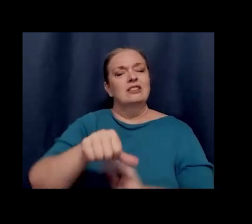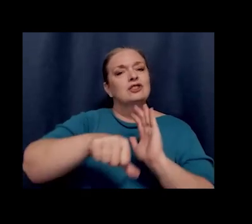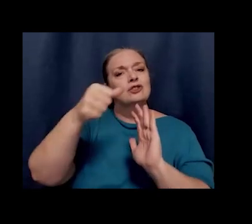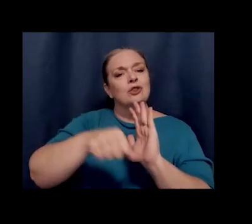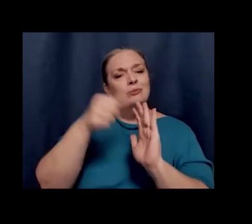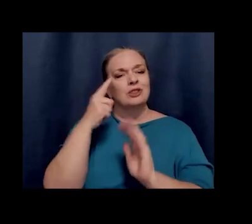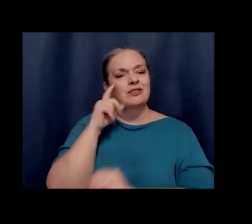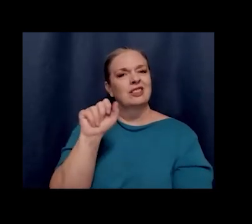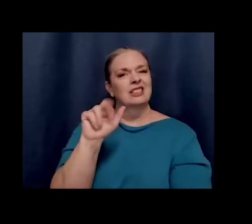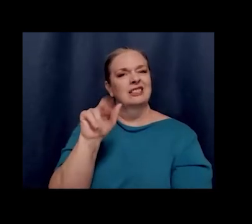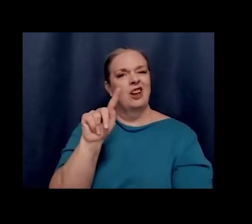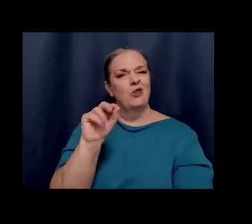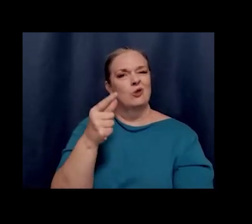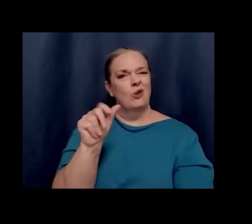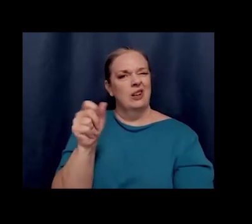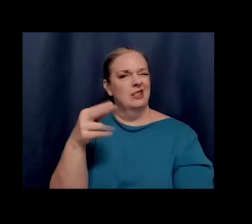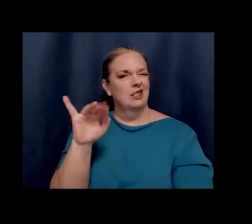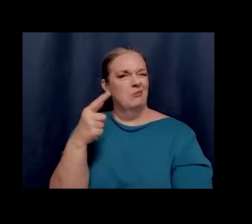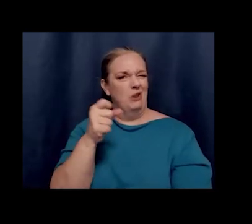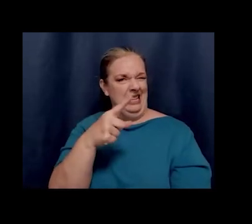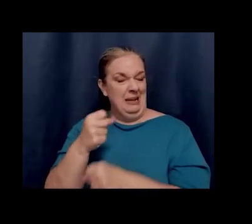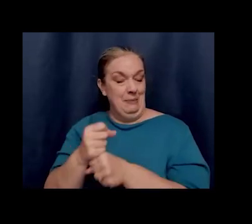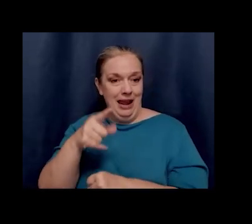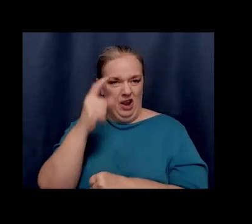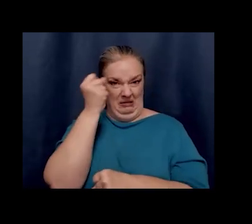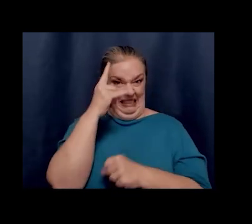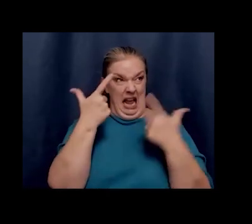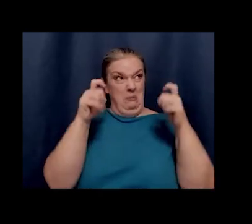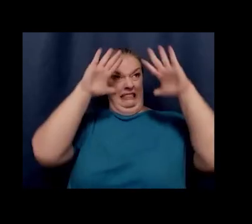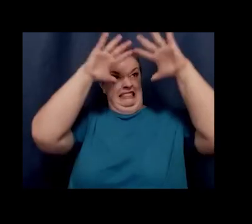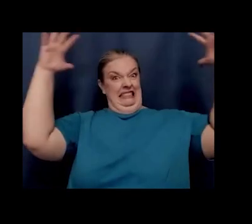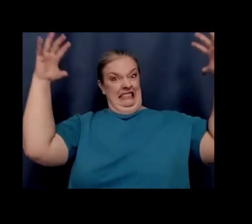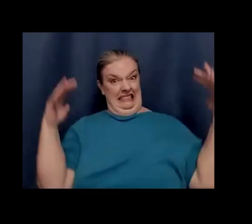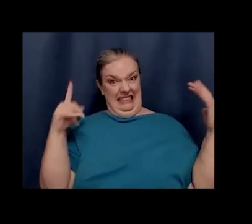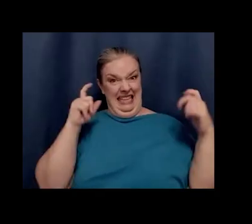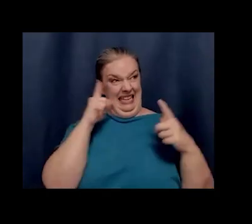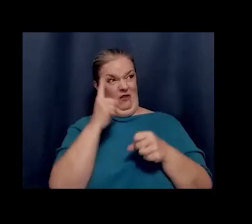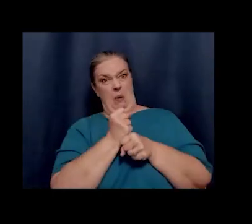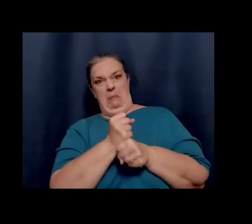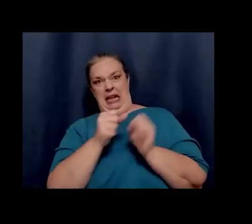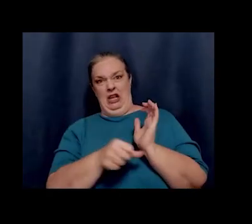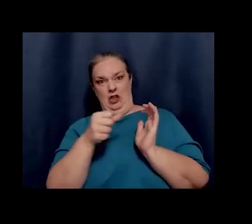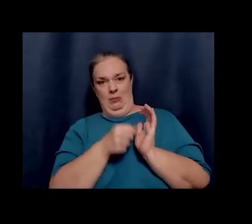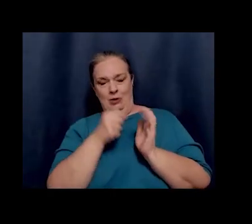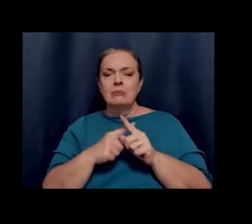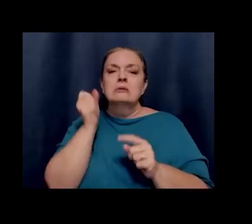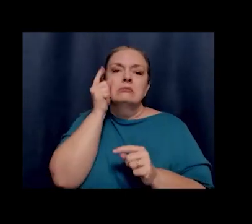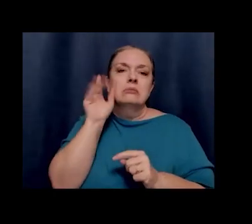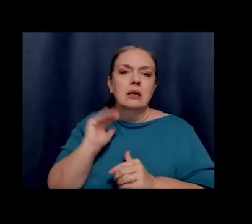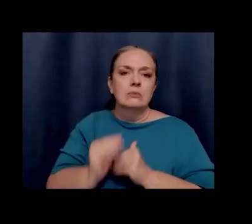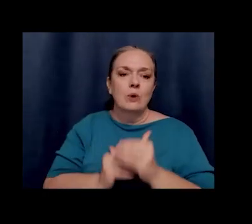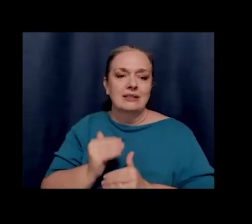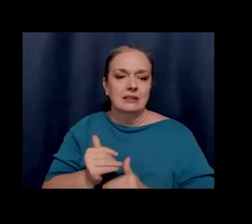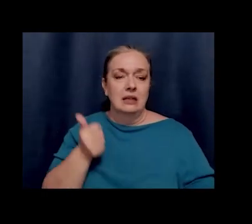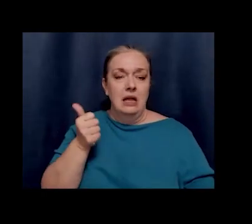of what kind of space is required to make monumental sculpture and insight into the process of art making. French was known